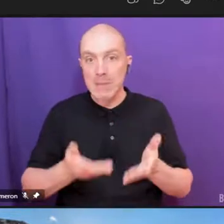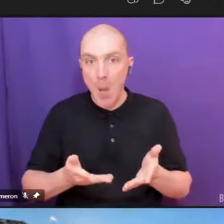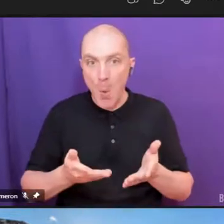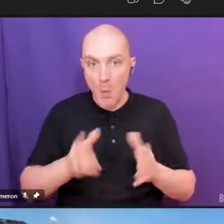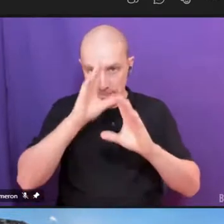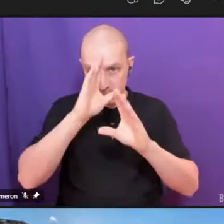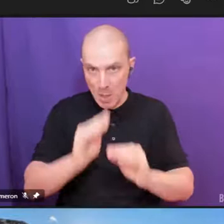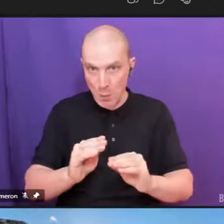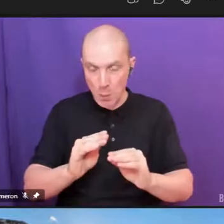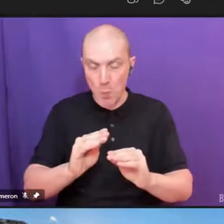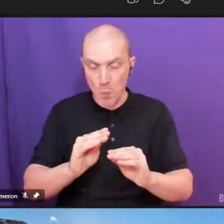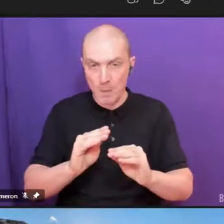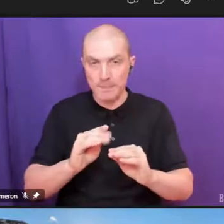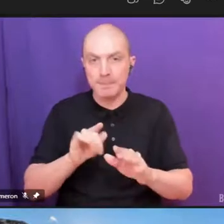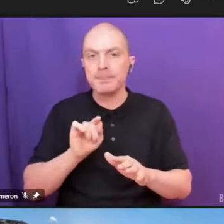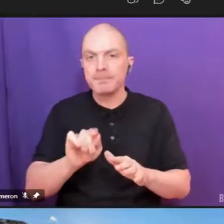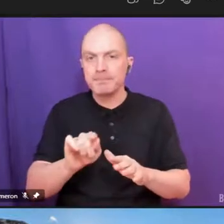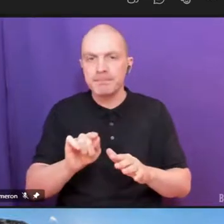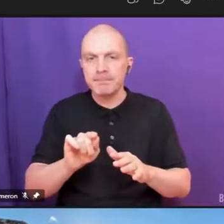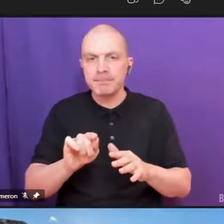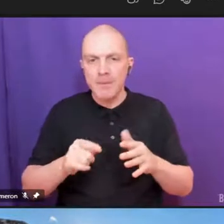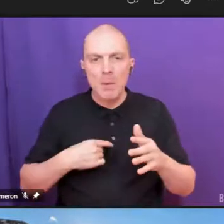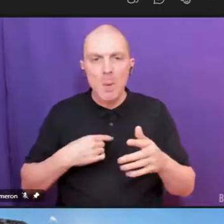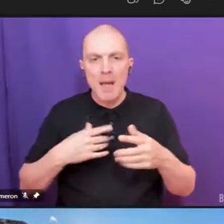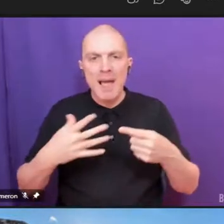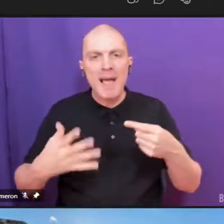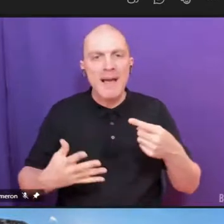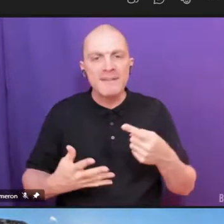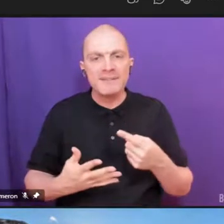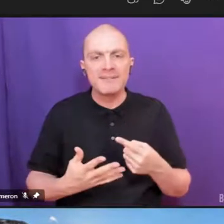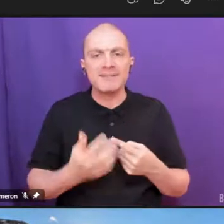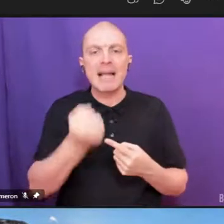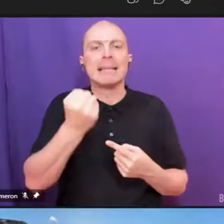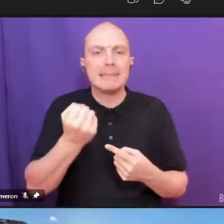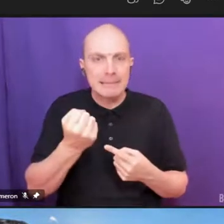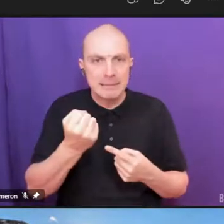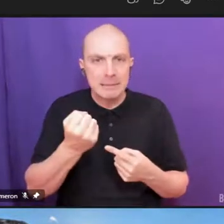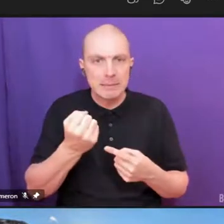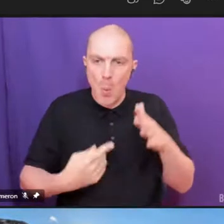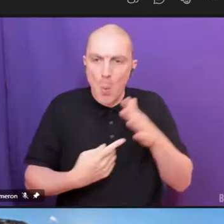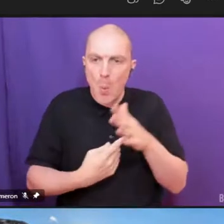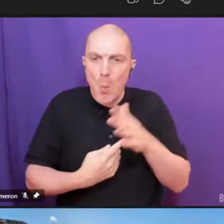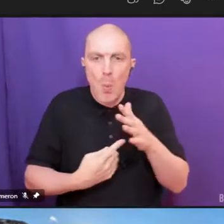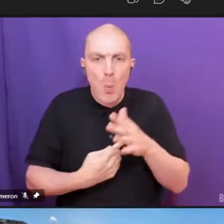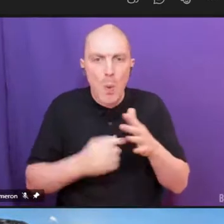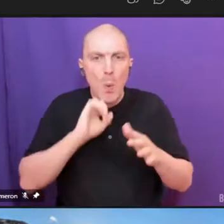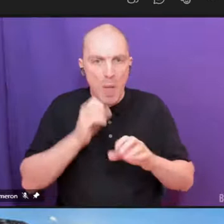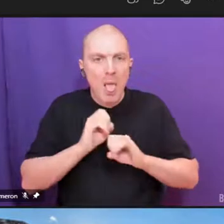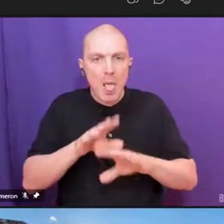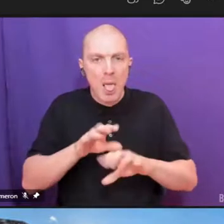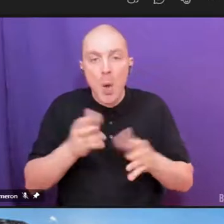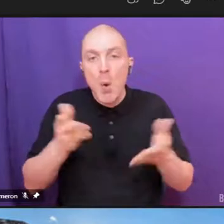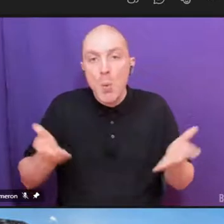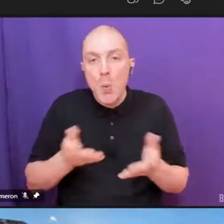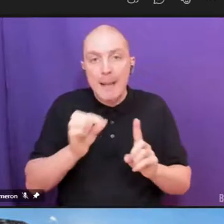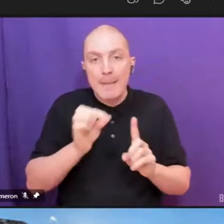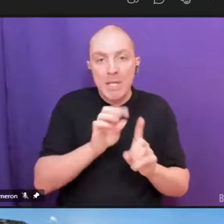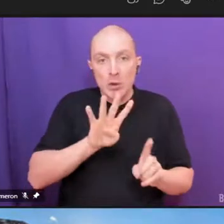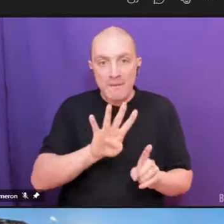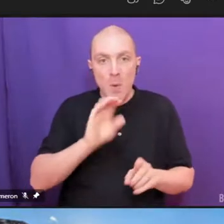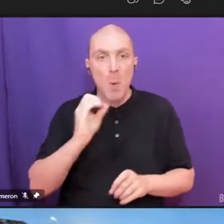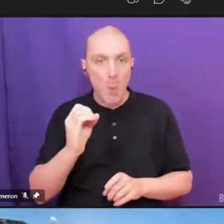the significant findings from our audit of the annual accounts. So these start on page 40 of the